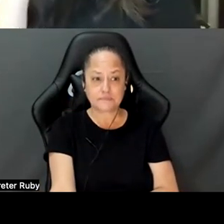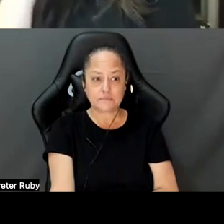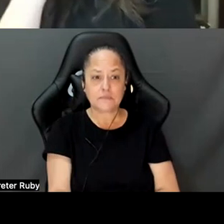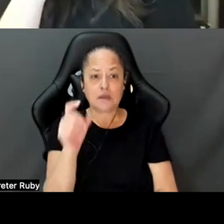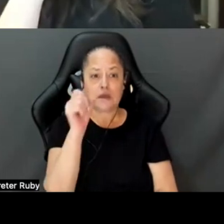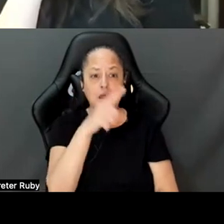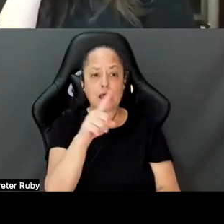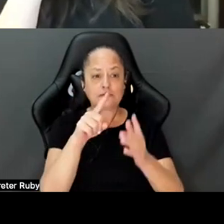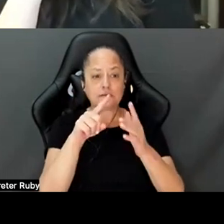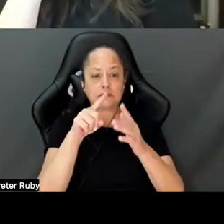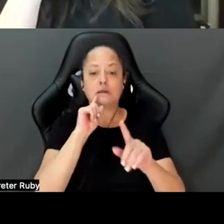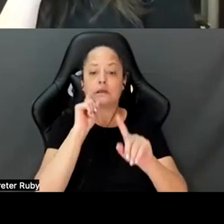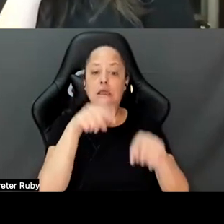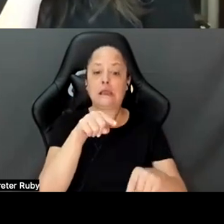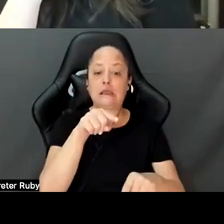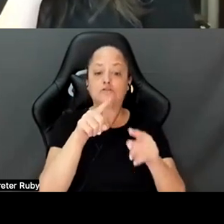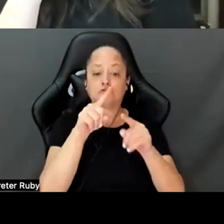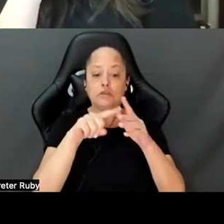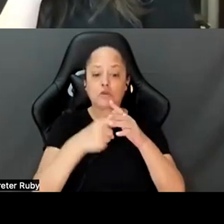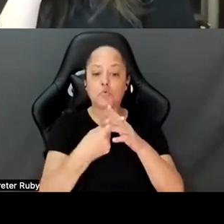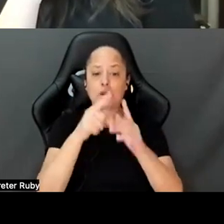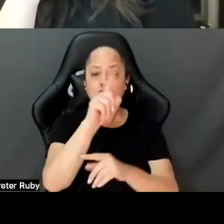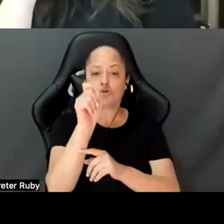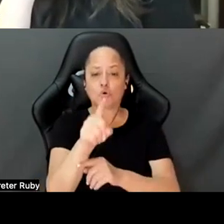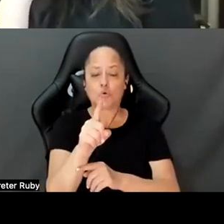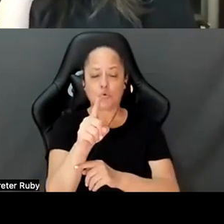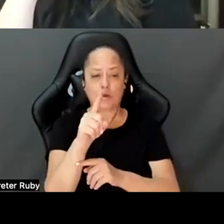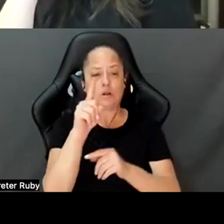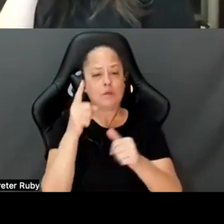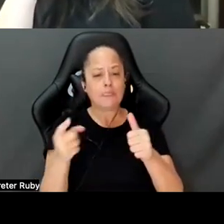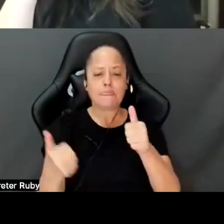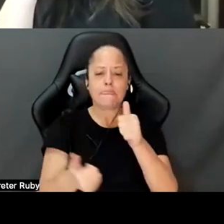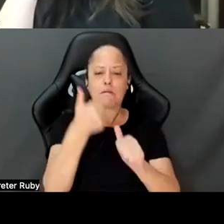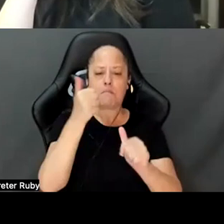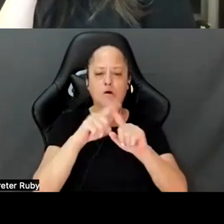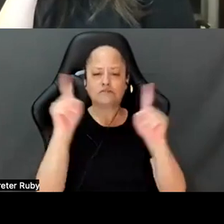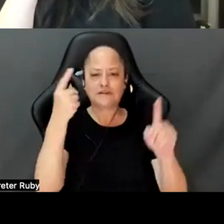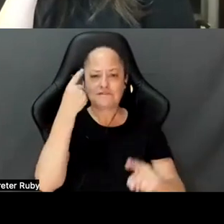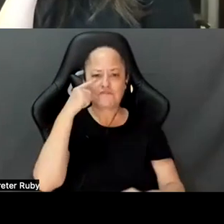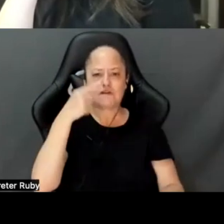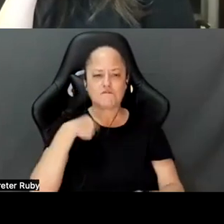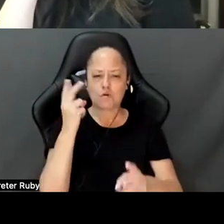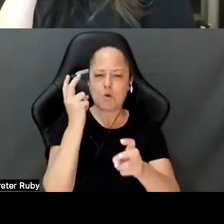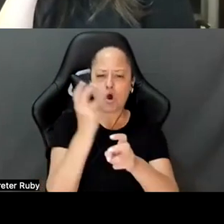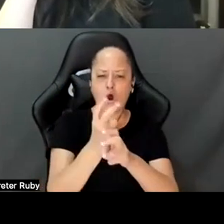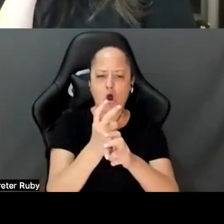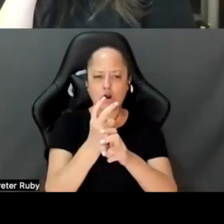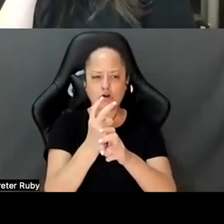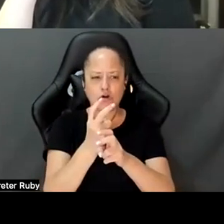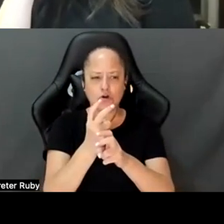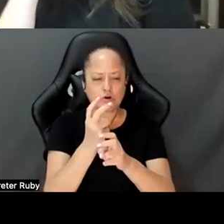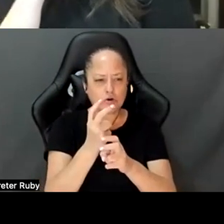Answering the original question, one of the things that was the most different for me and harder to spot